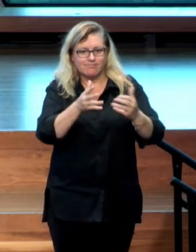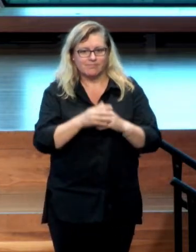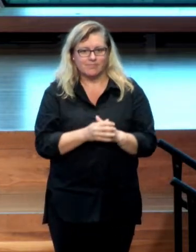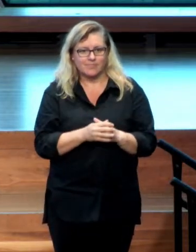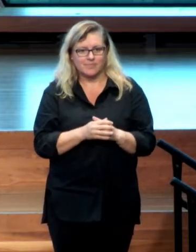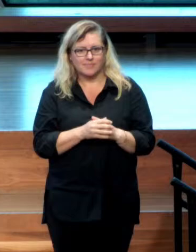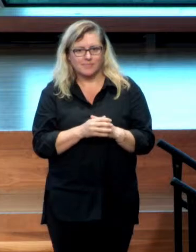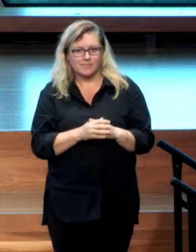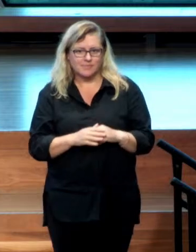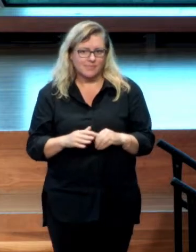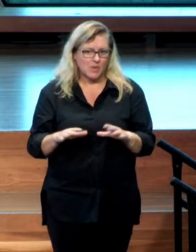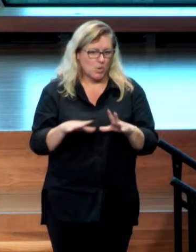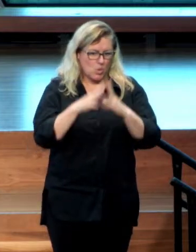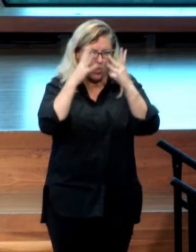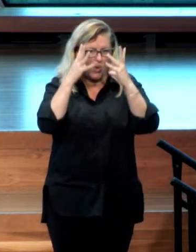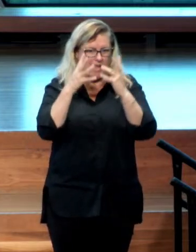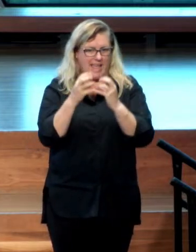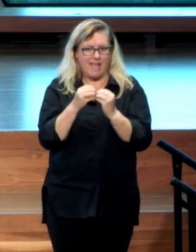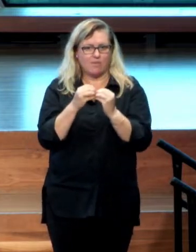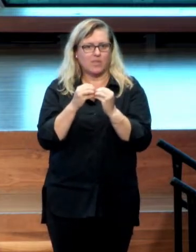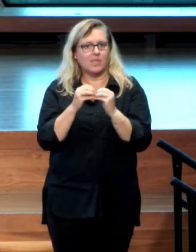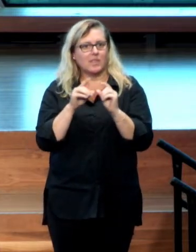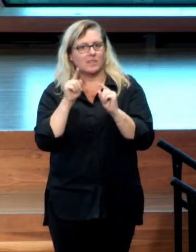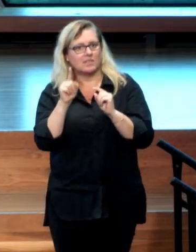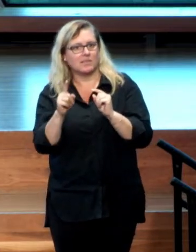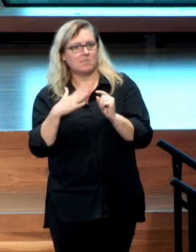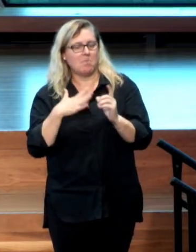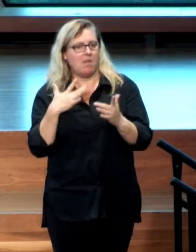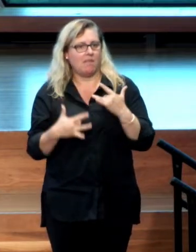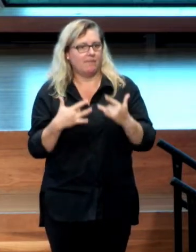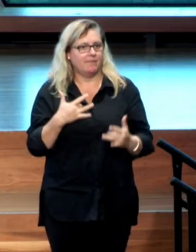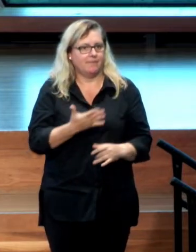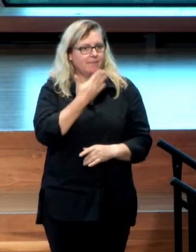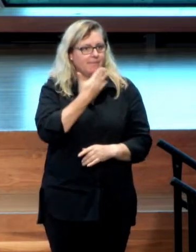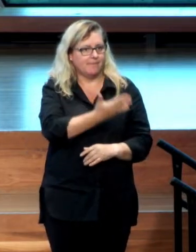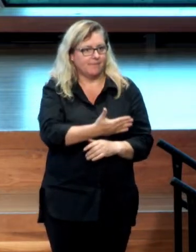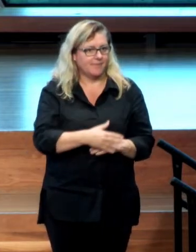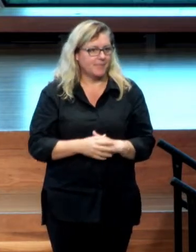of all that sings in my life. Thank you.